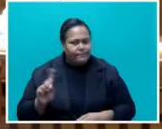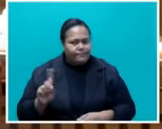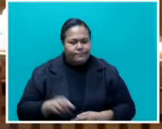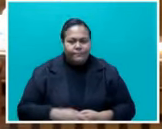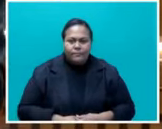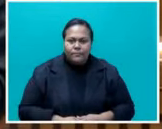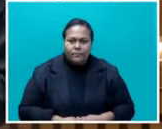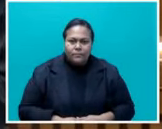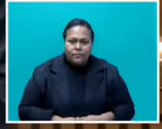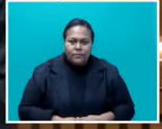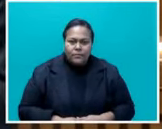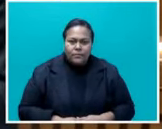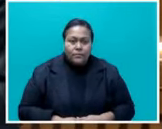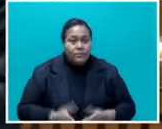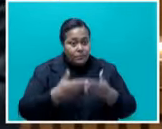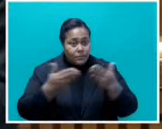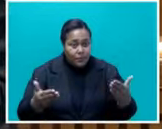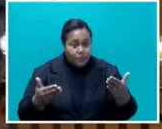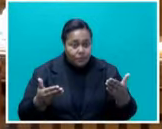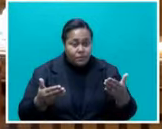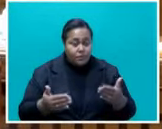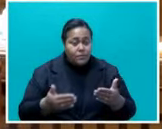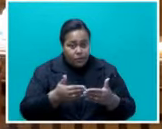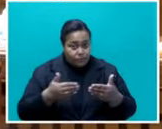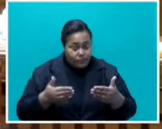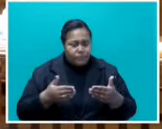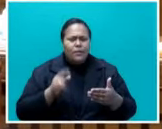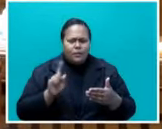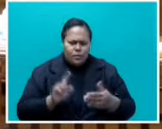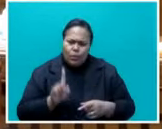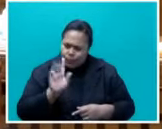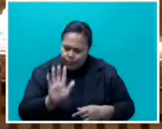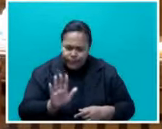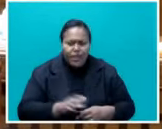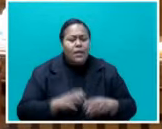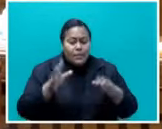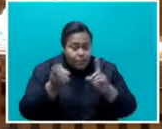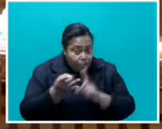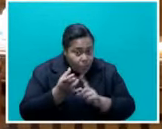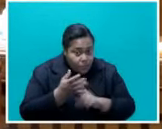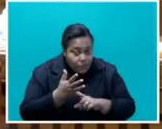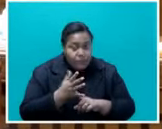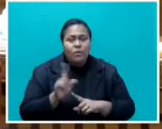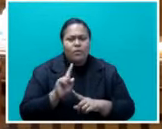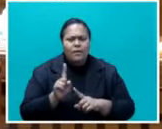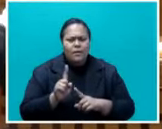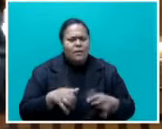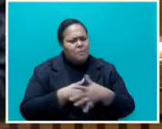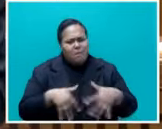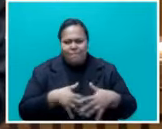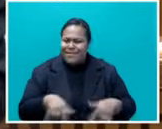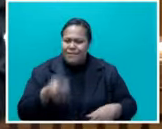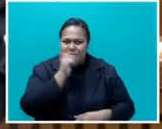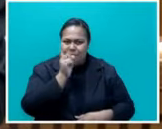So, coming back to the procedure, Honorable Speaker, it is important. It has a public importance. It needs to go through the public,